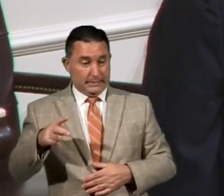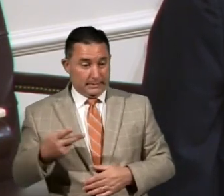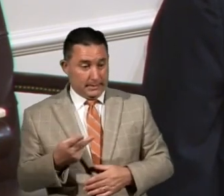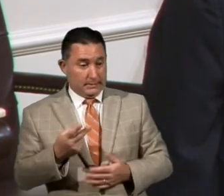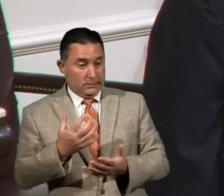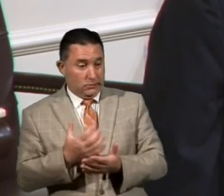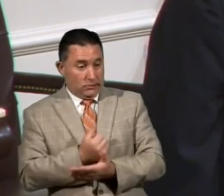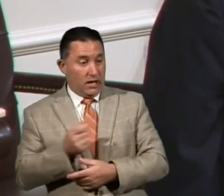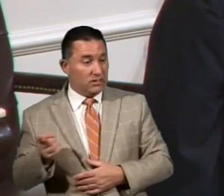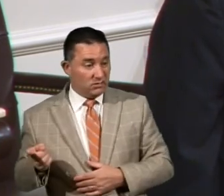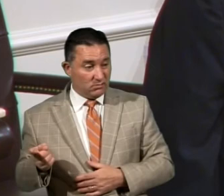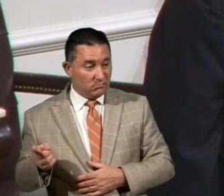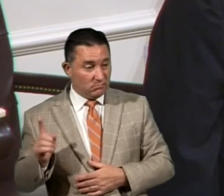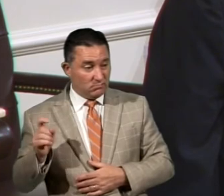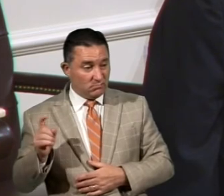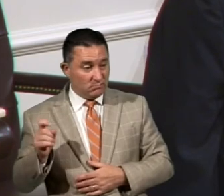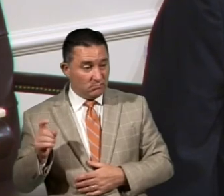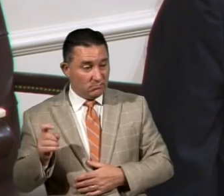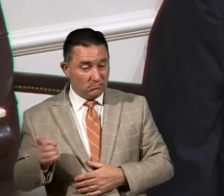chance?